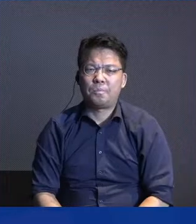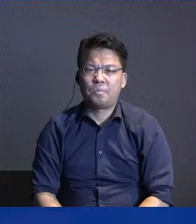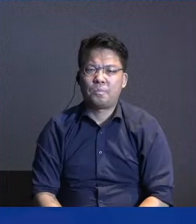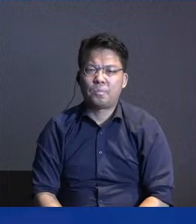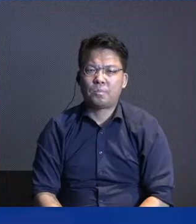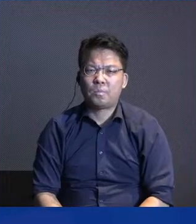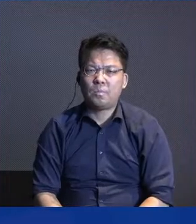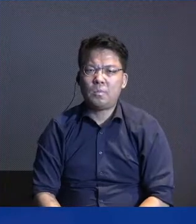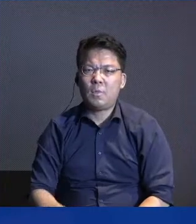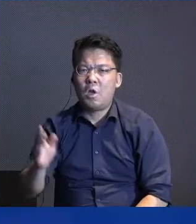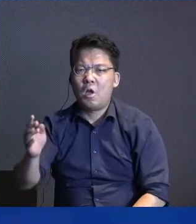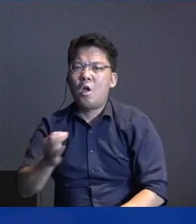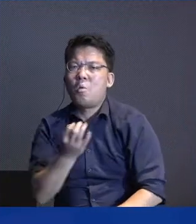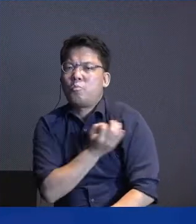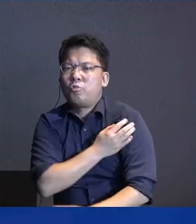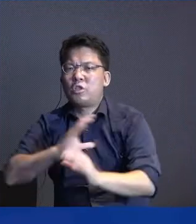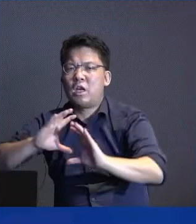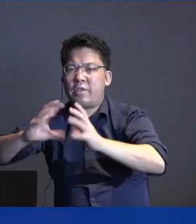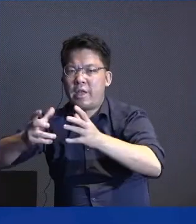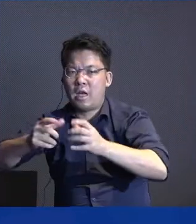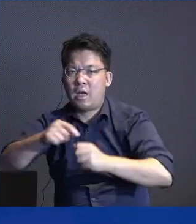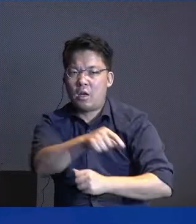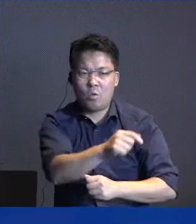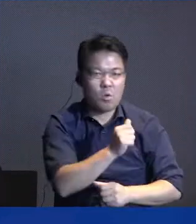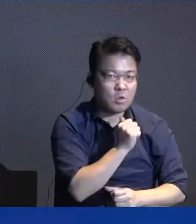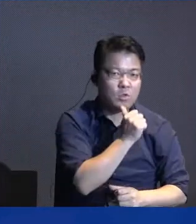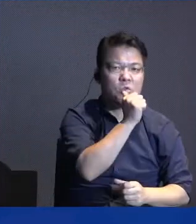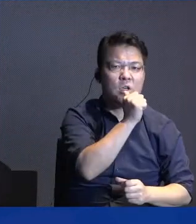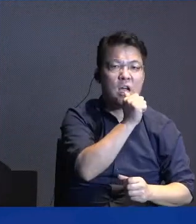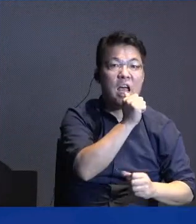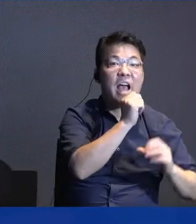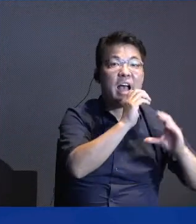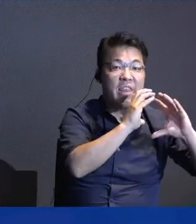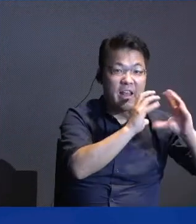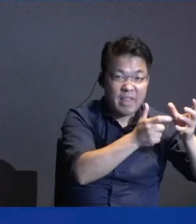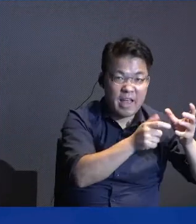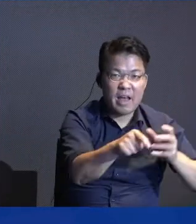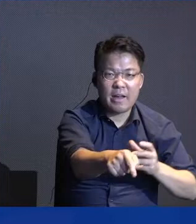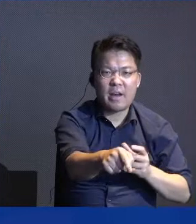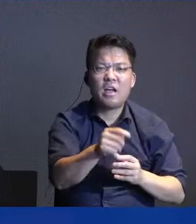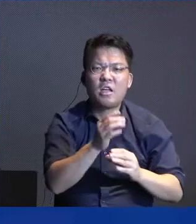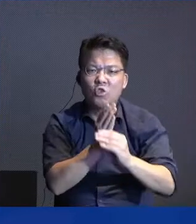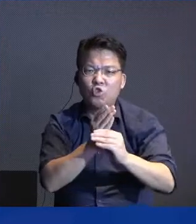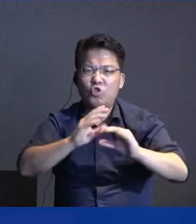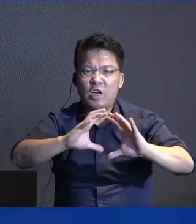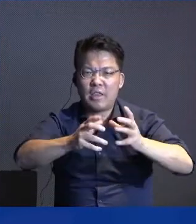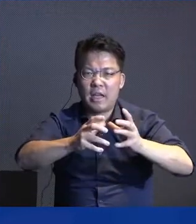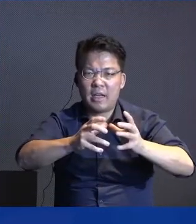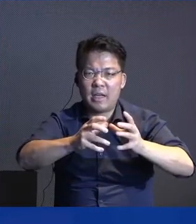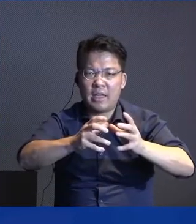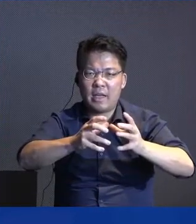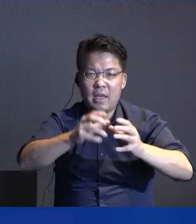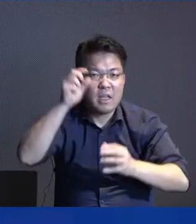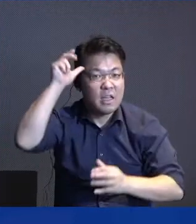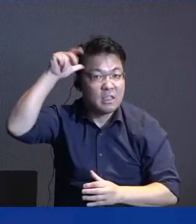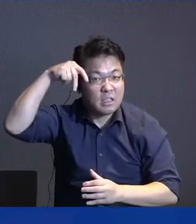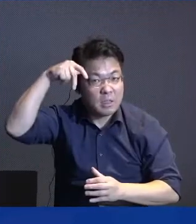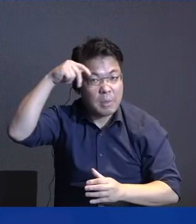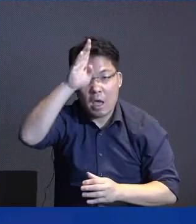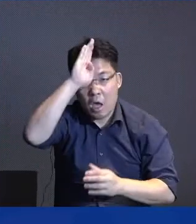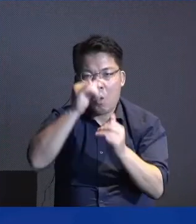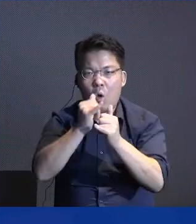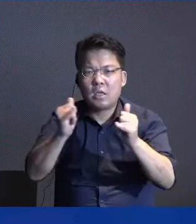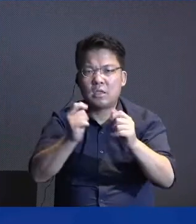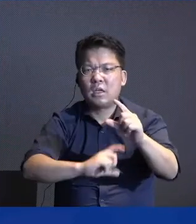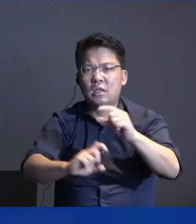countries by year to 2050. And currently more than 55 million people